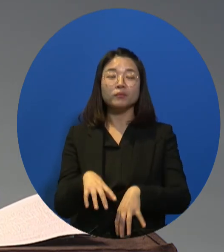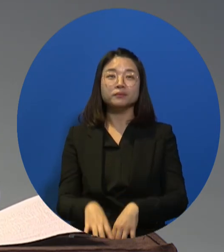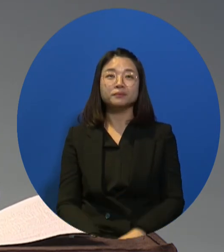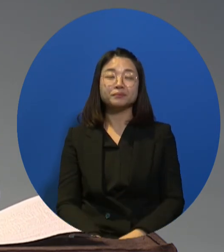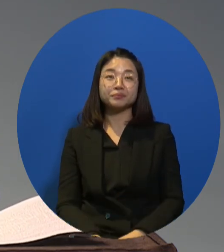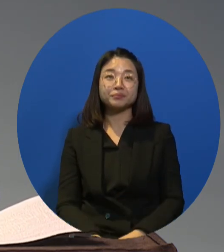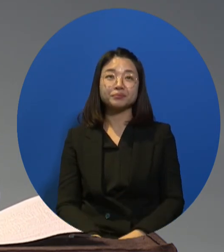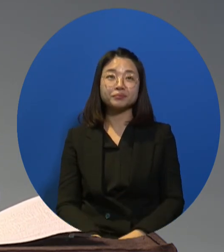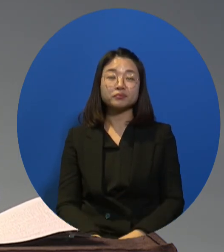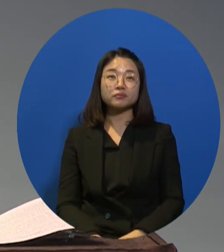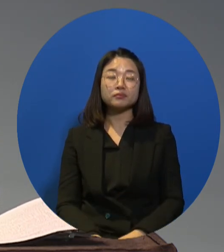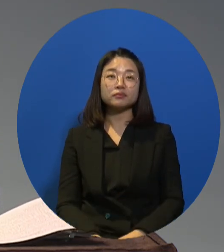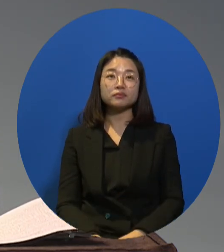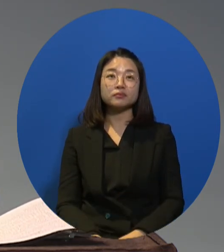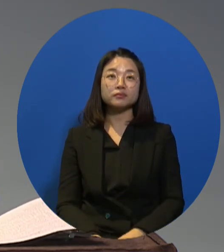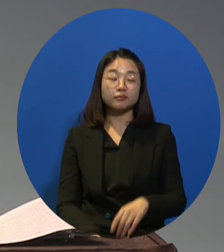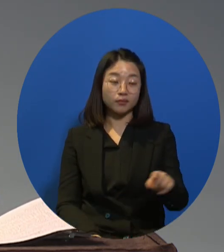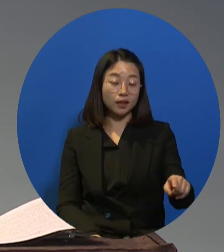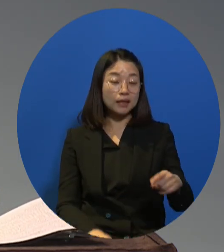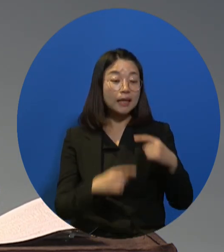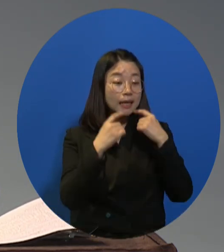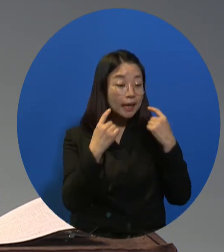once the OP is ratified,